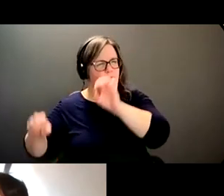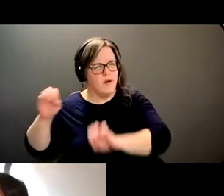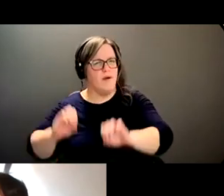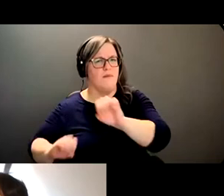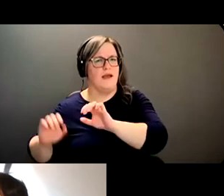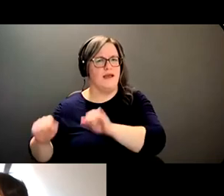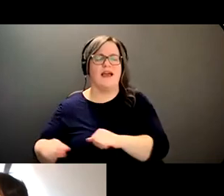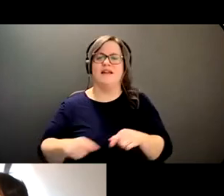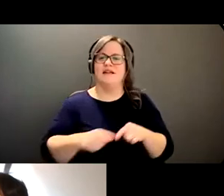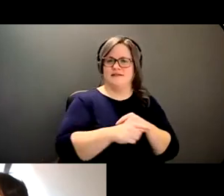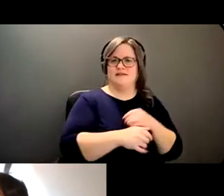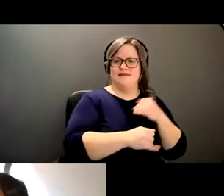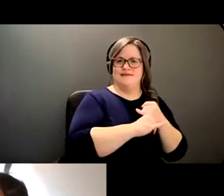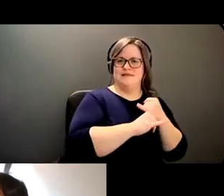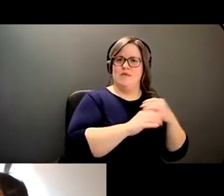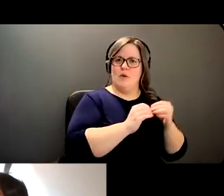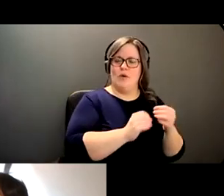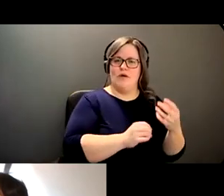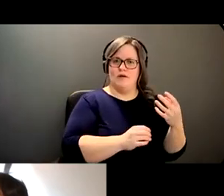the white walls to